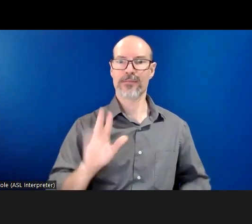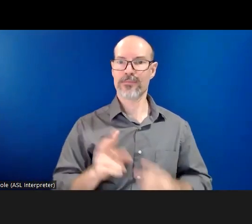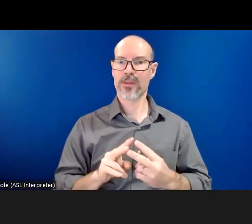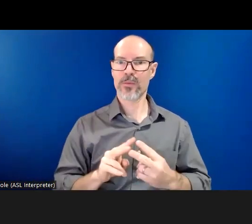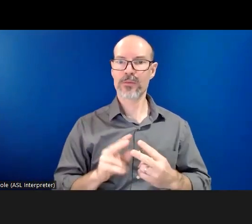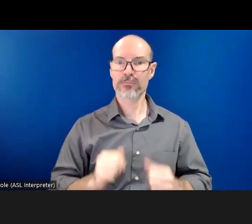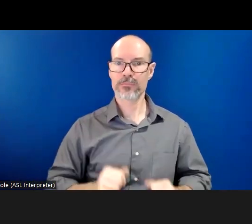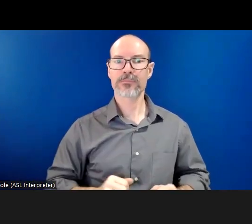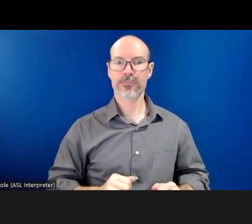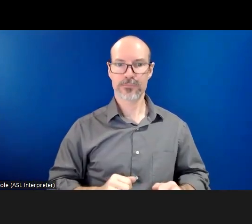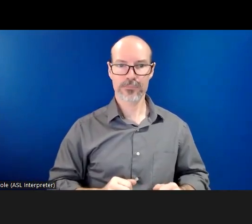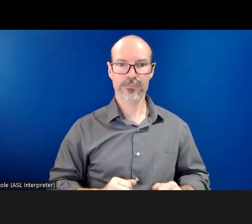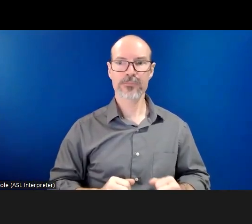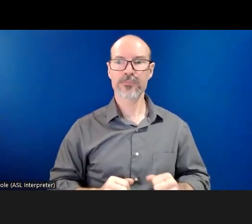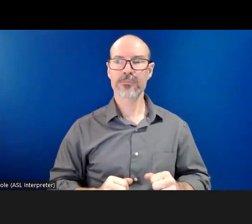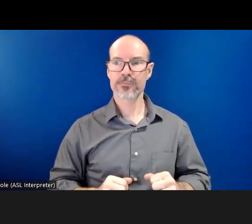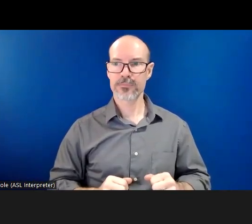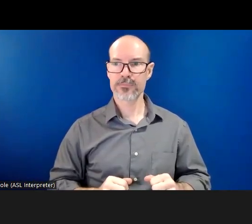And if